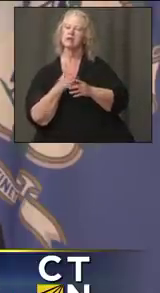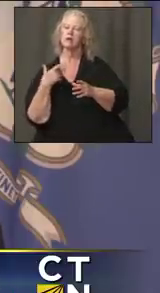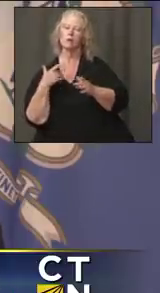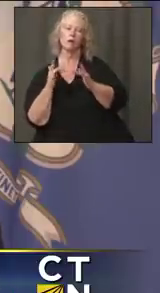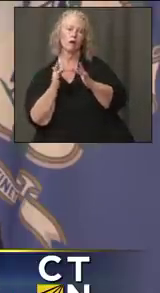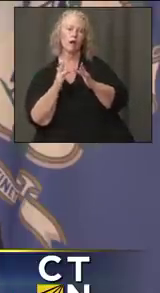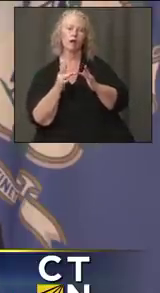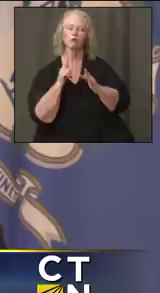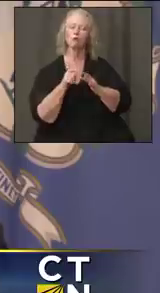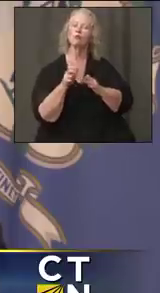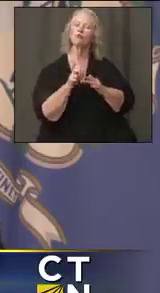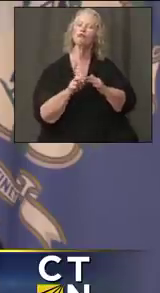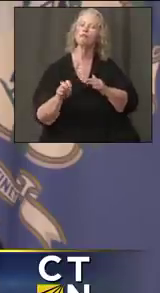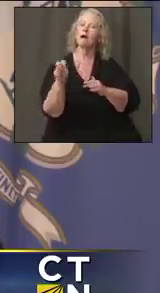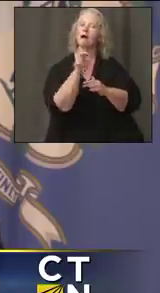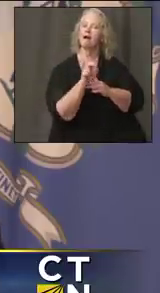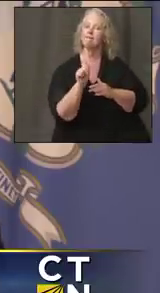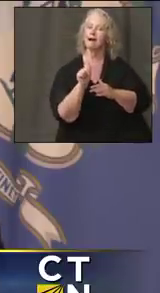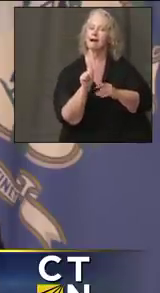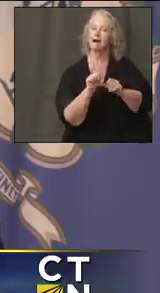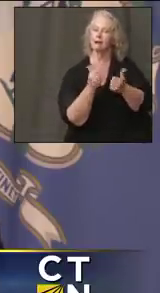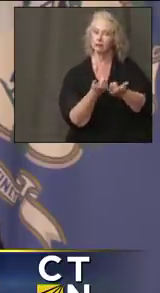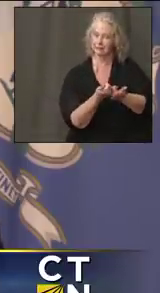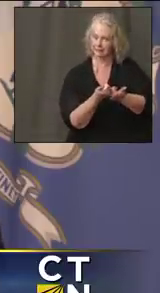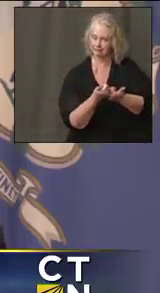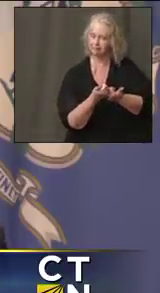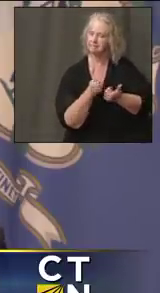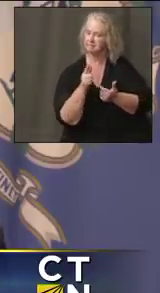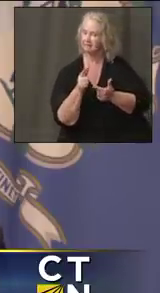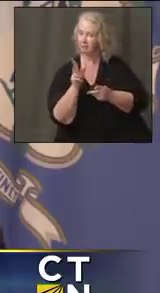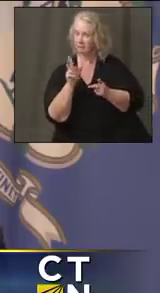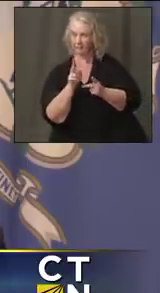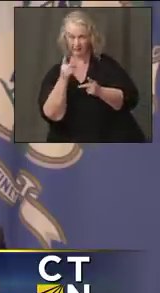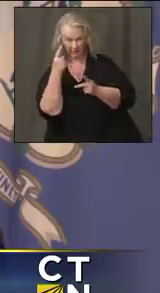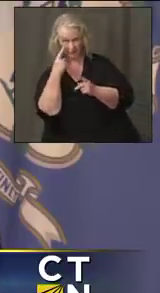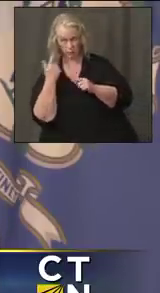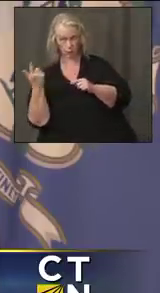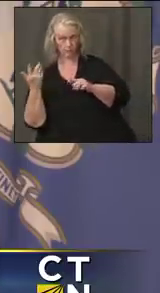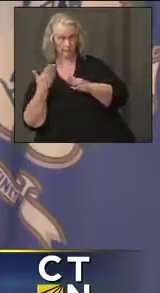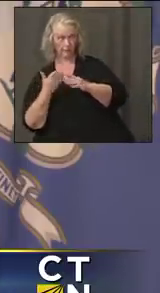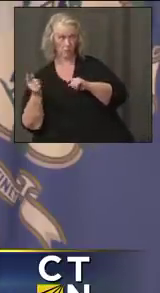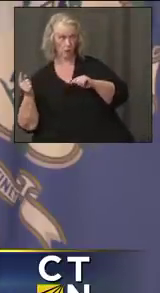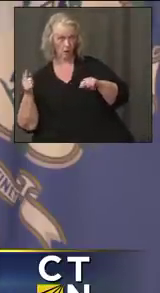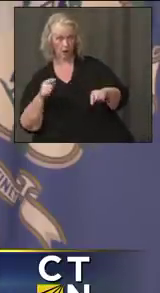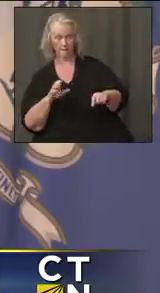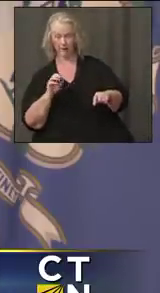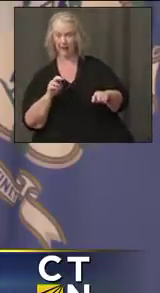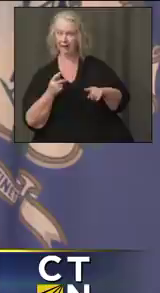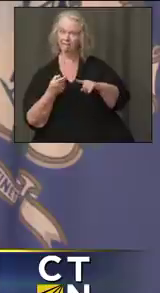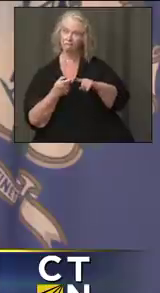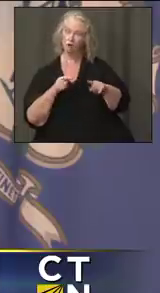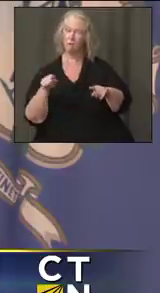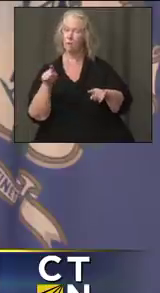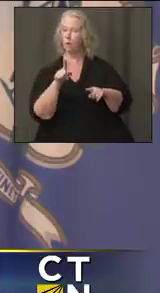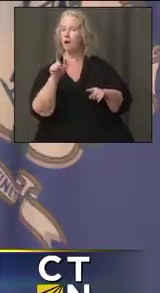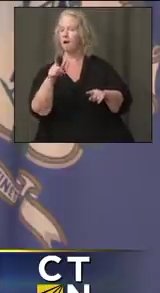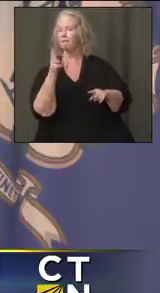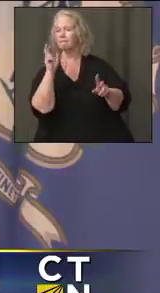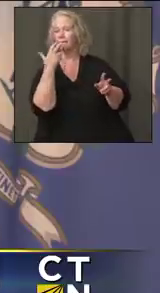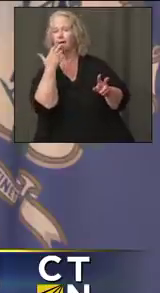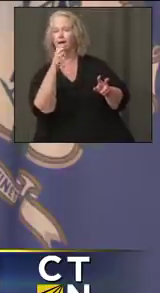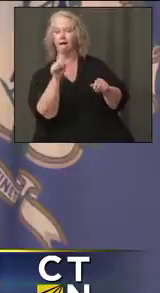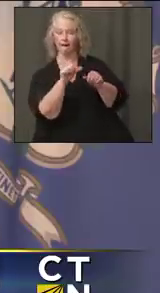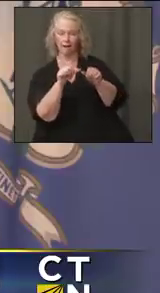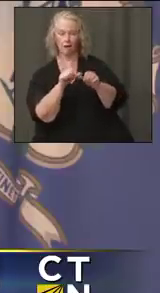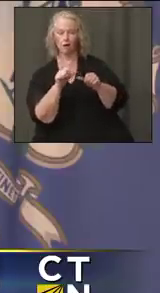travel agents so they in turn can tell people who are thinking about coming to Connecticut, they're coming from one of those very highly infected areas,